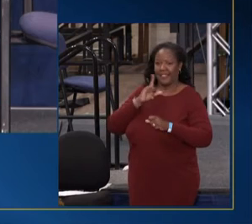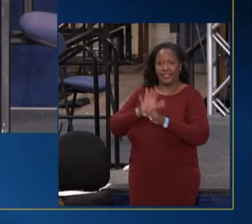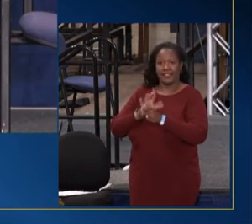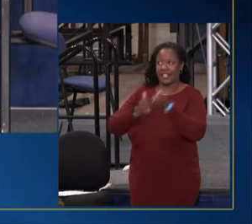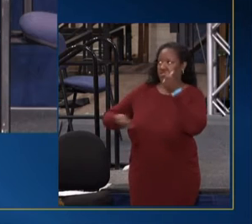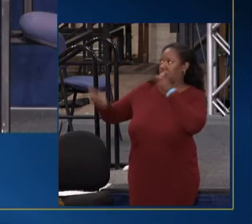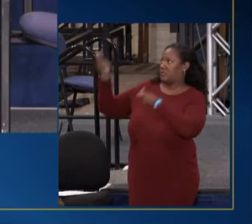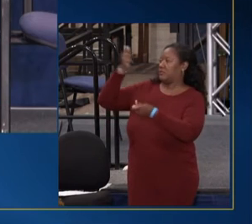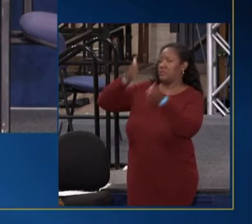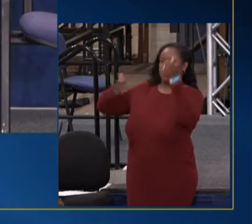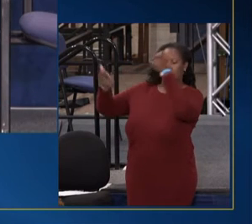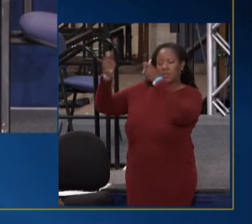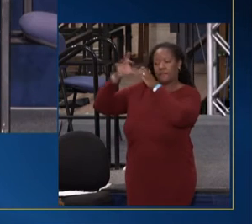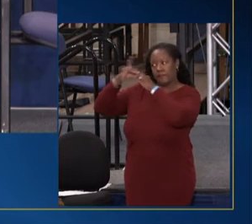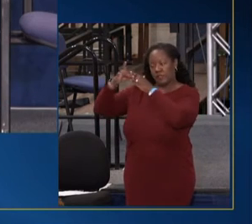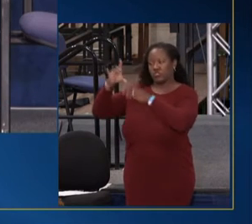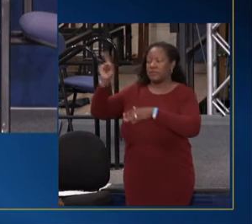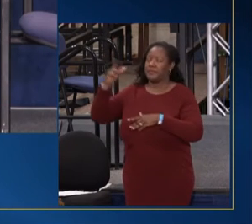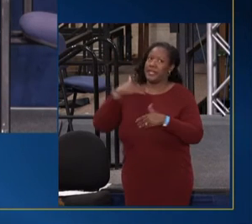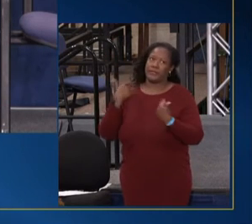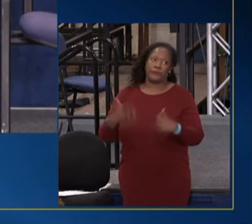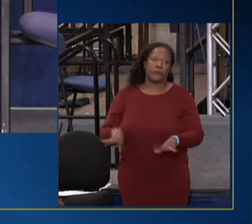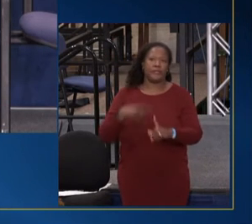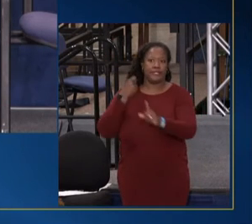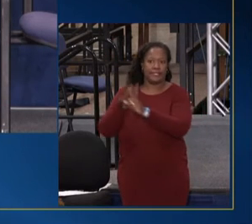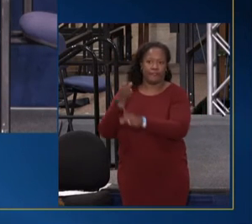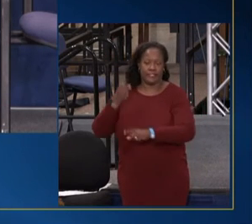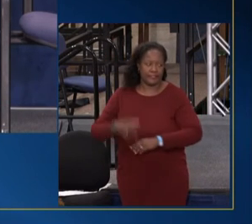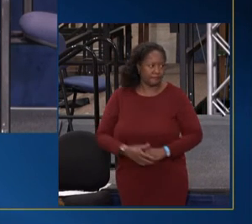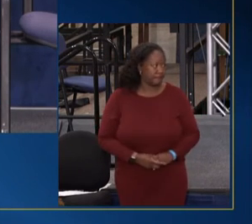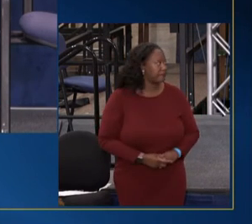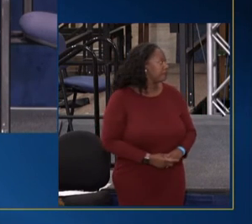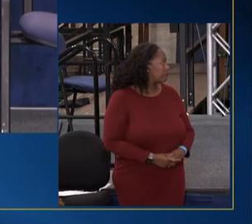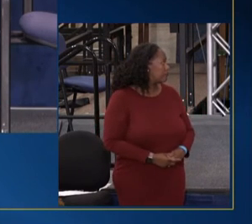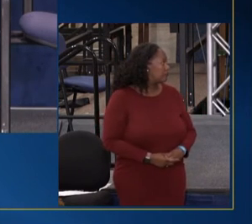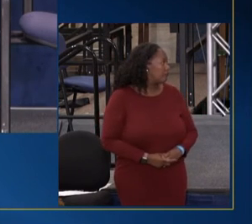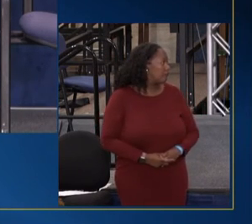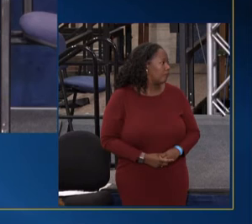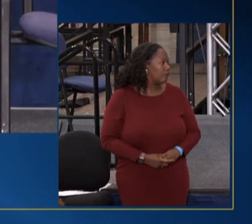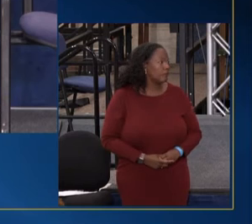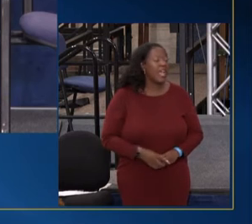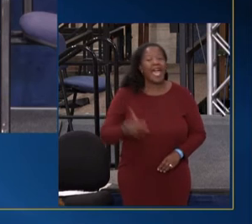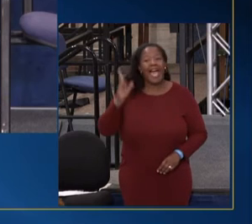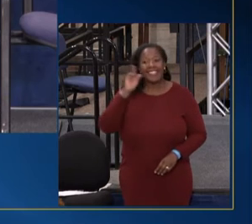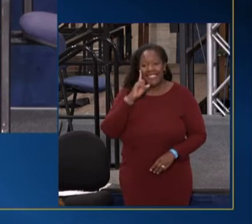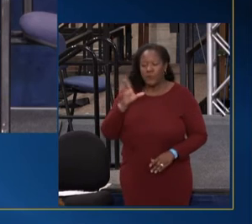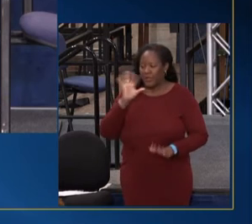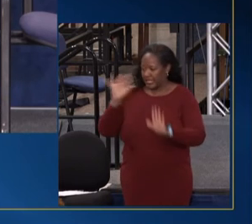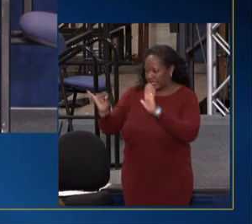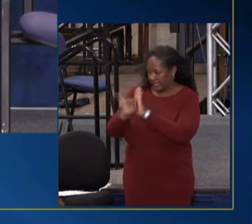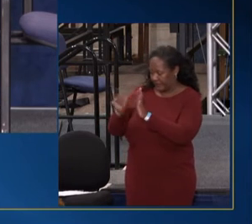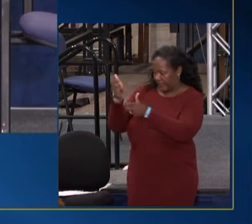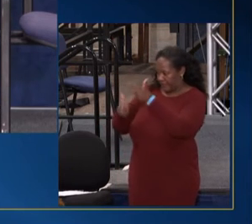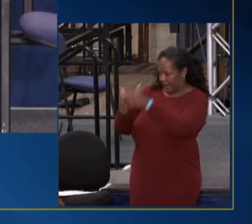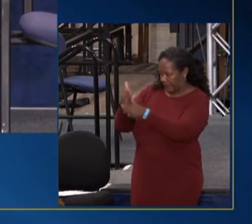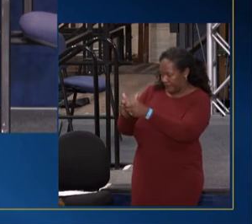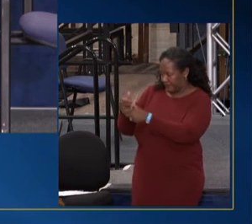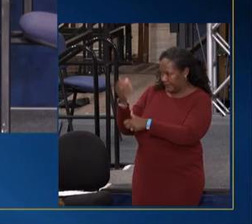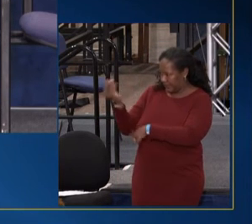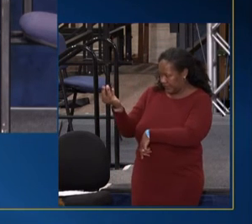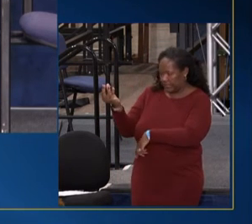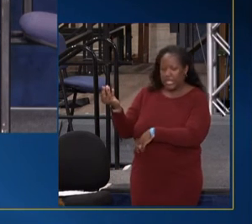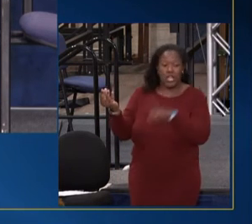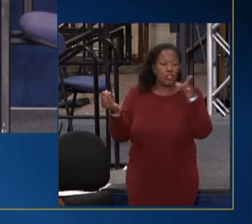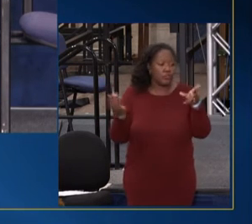of leadership makes such a big difference. So I think that that we use the problems and we use those solutions